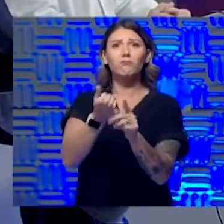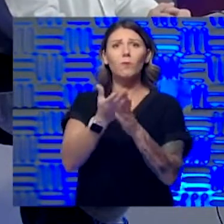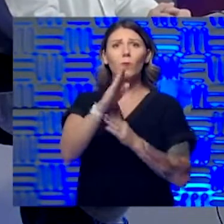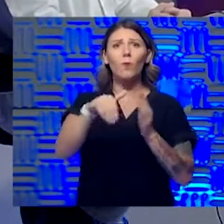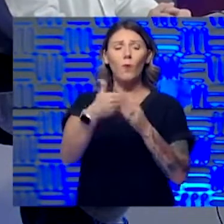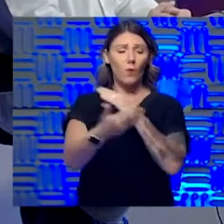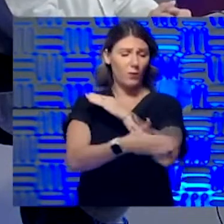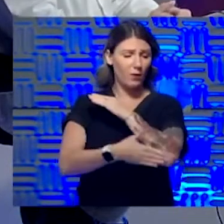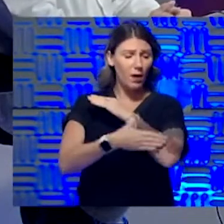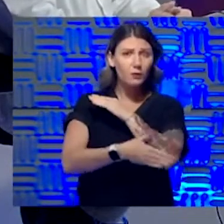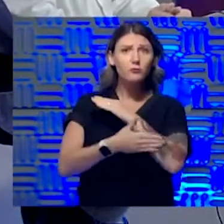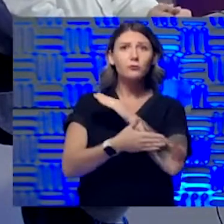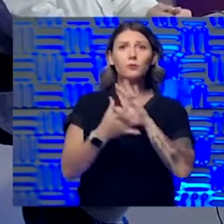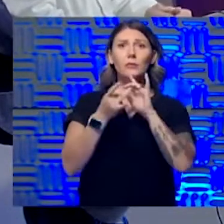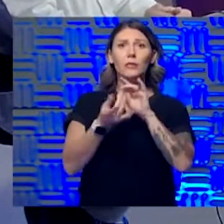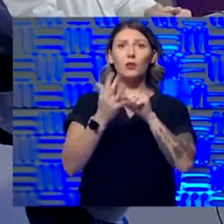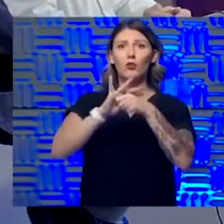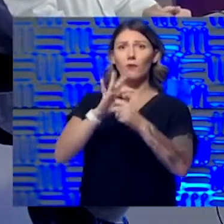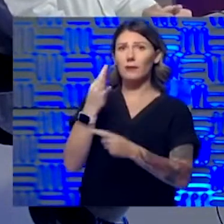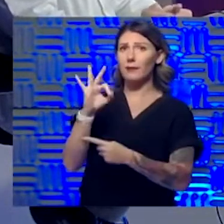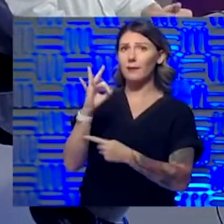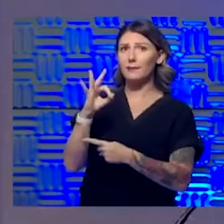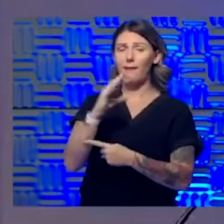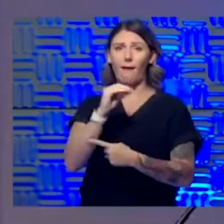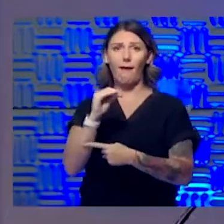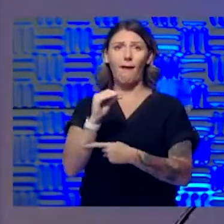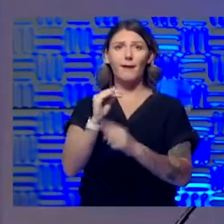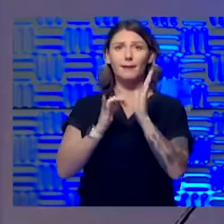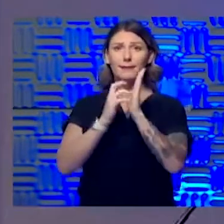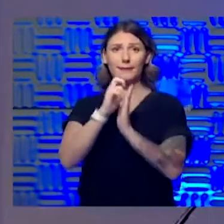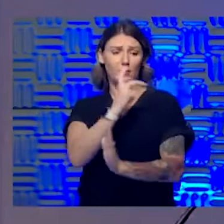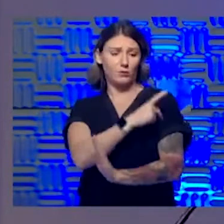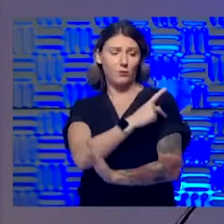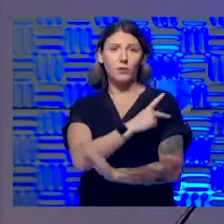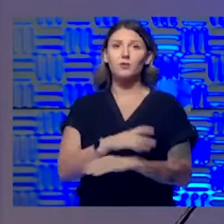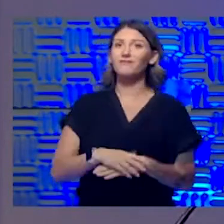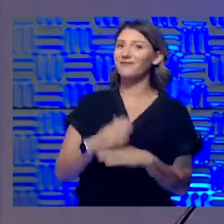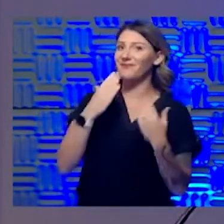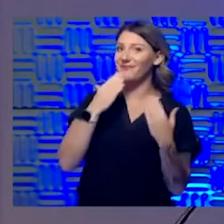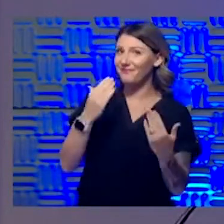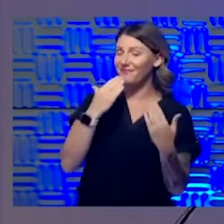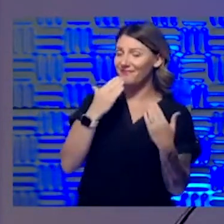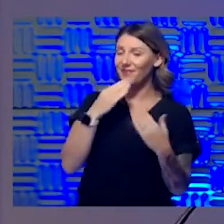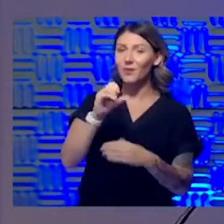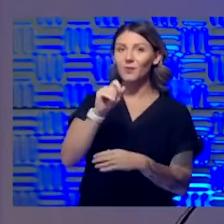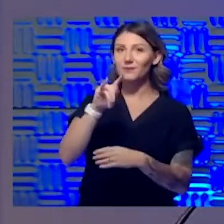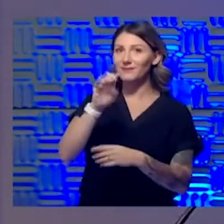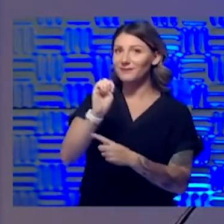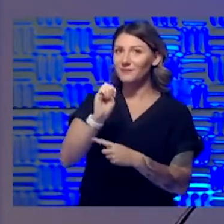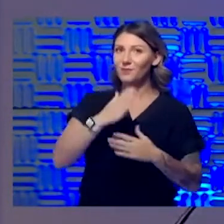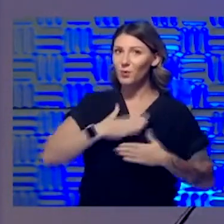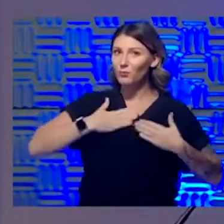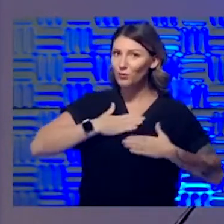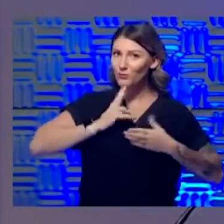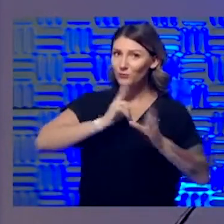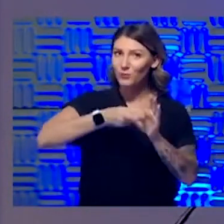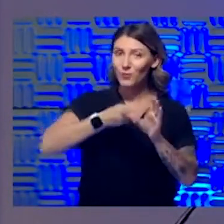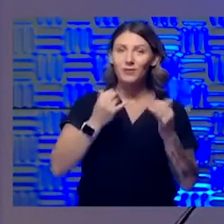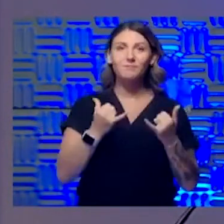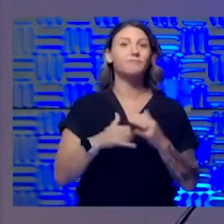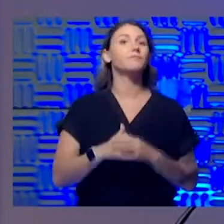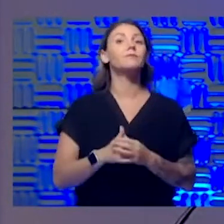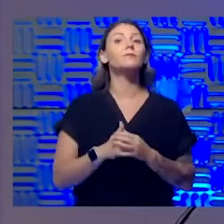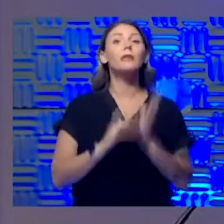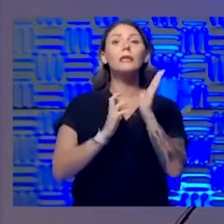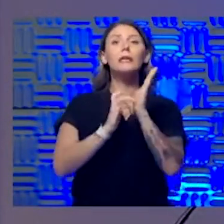COVID-19 and to cancer patients in general. Sure. Thanks, Steve. Appreciate you having me on. So the cancer